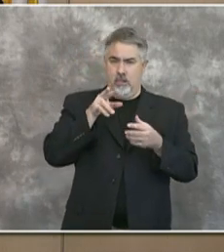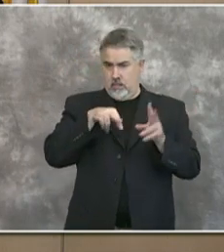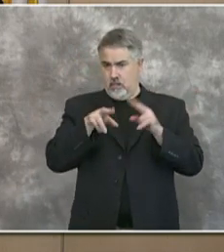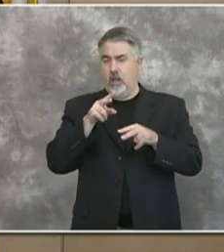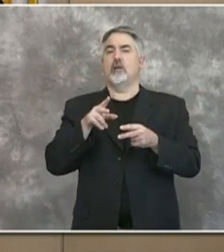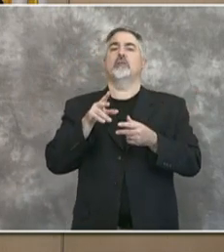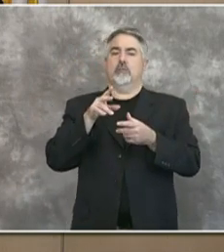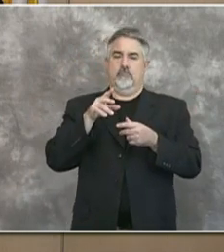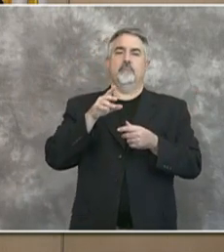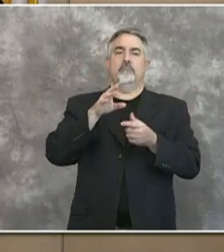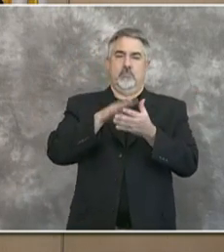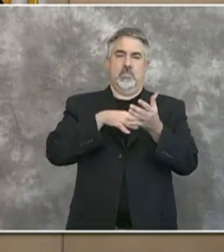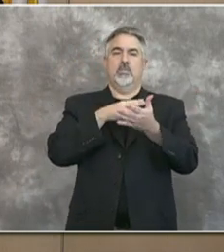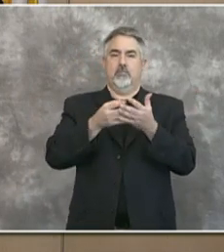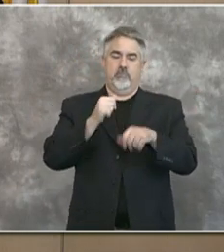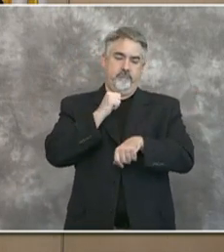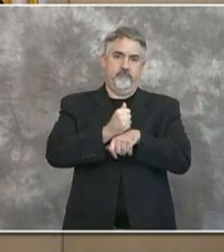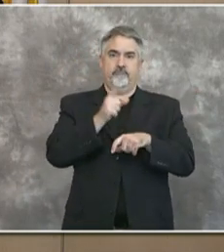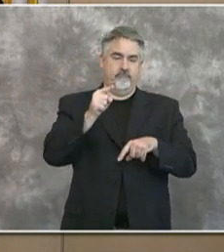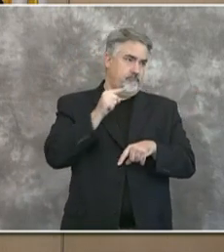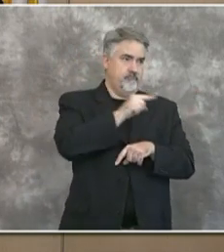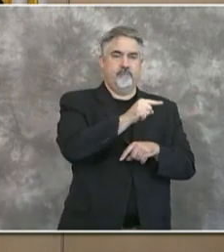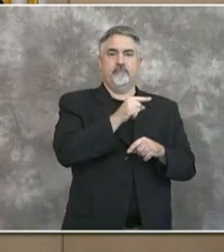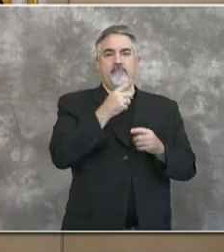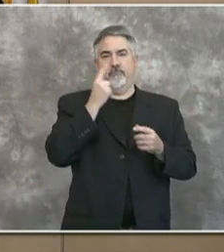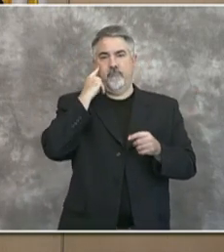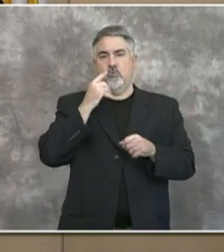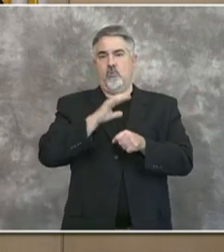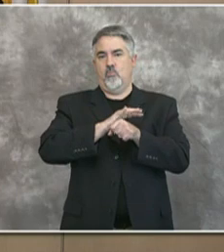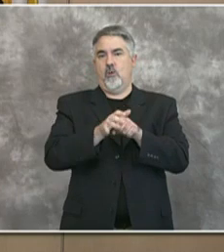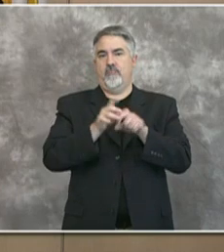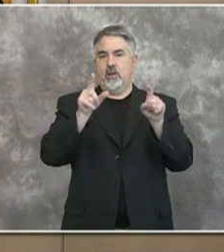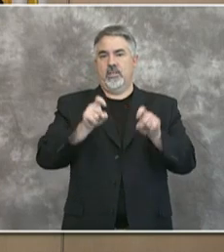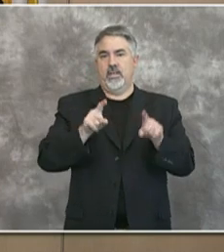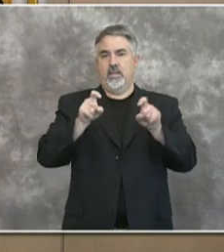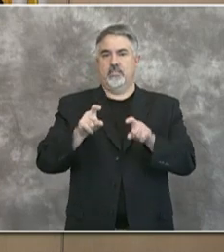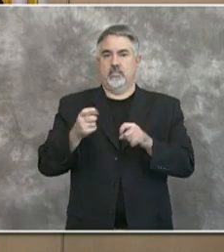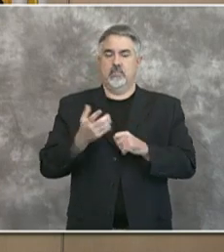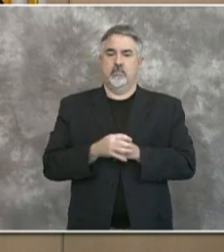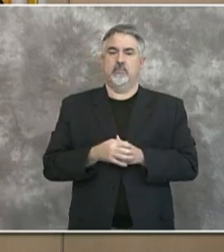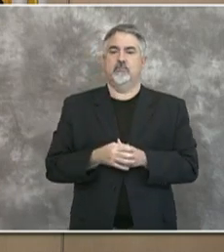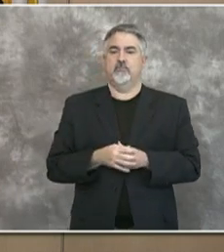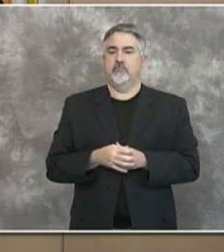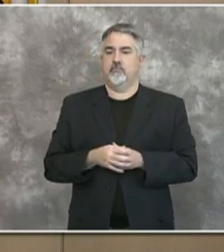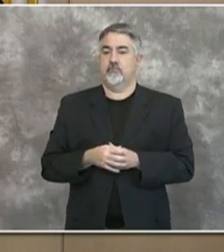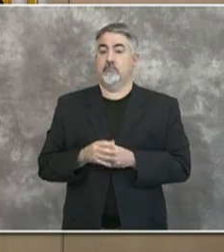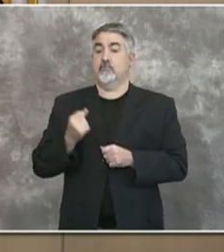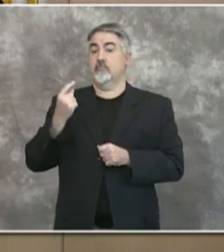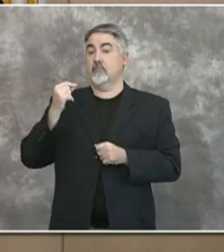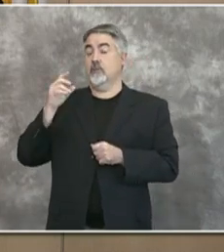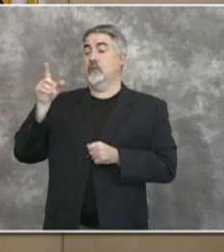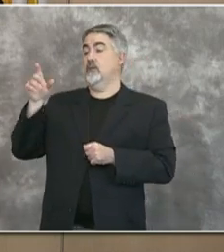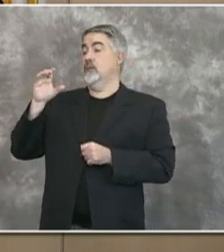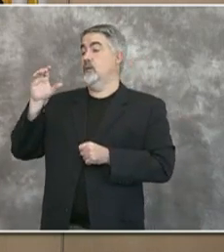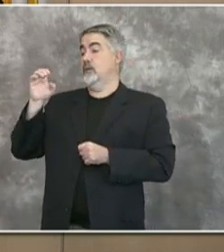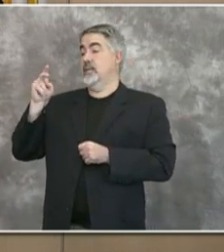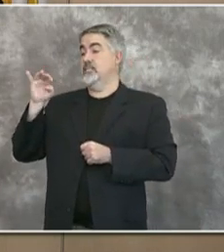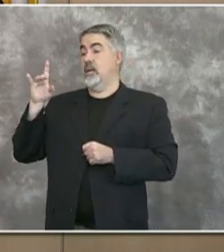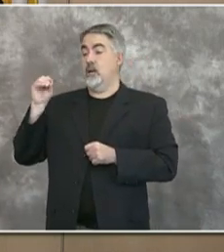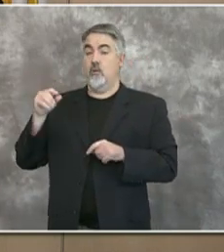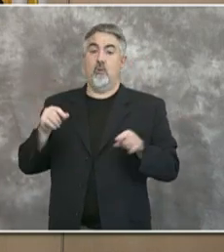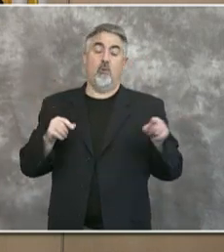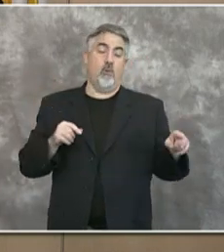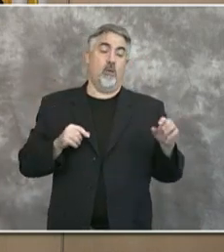pop-ups we'll be planning for in the coming week. We don't have locations for that. These are the mobile vans,